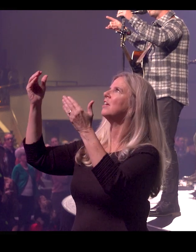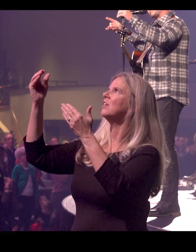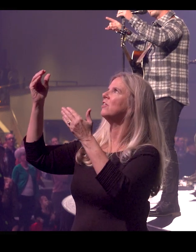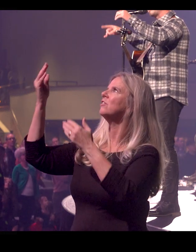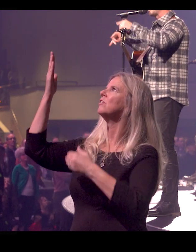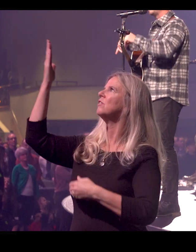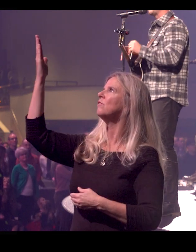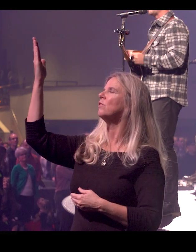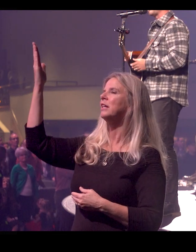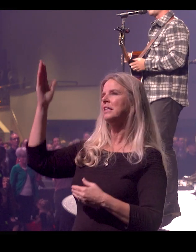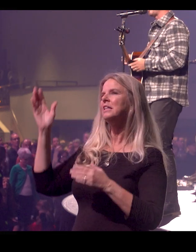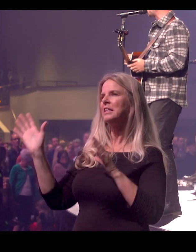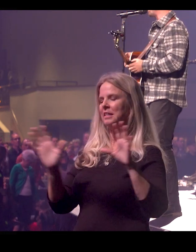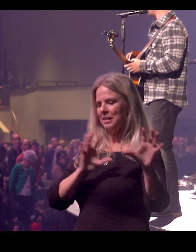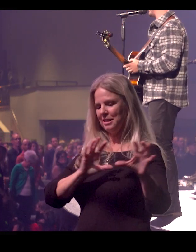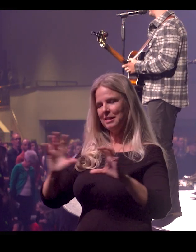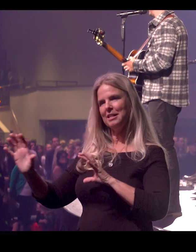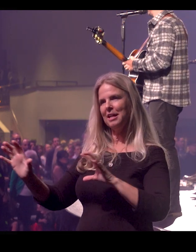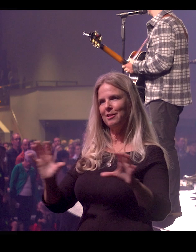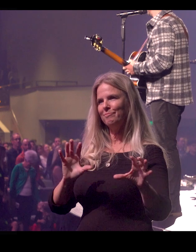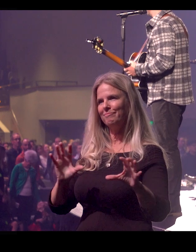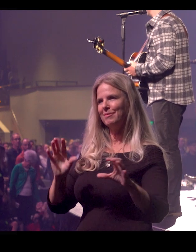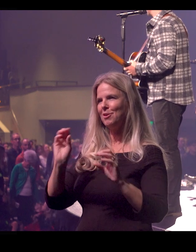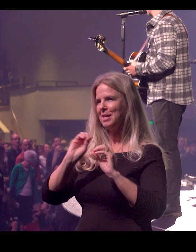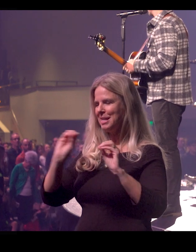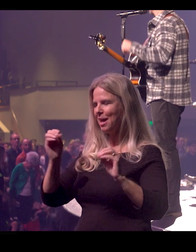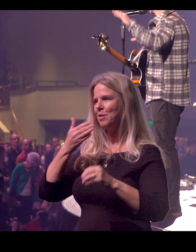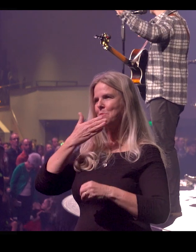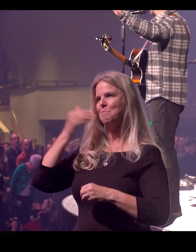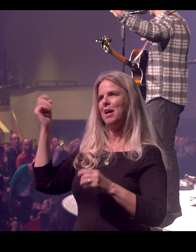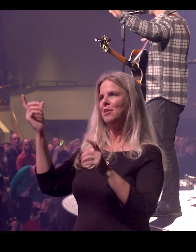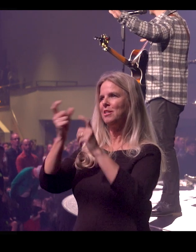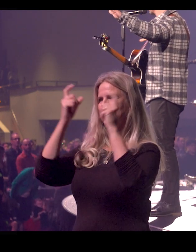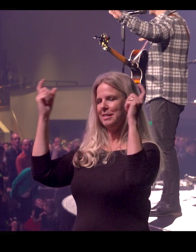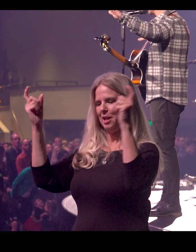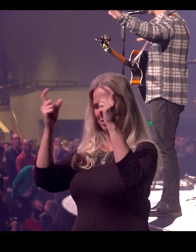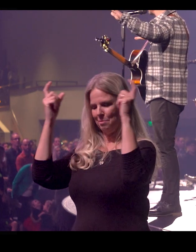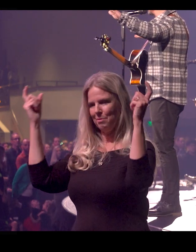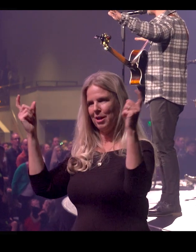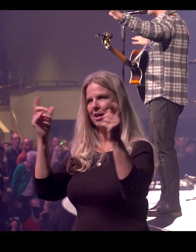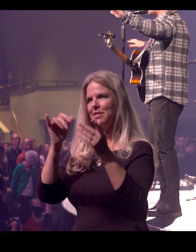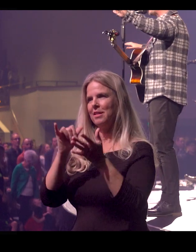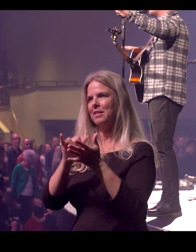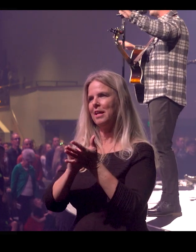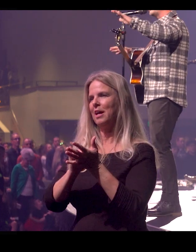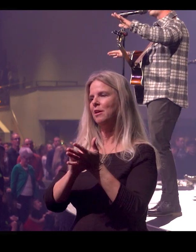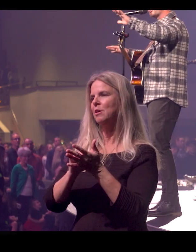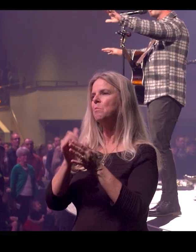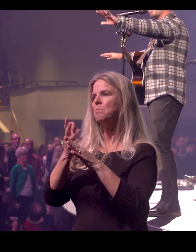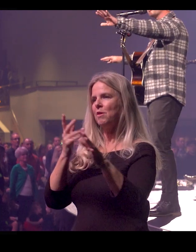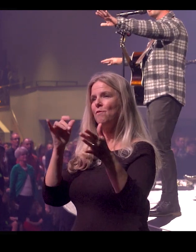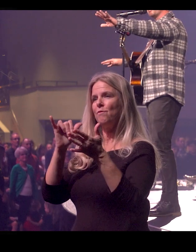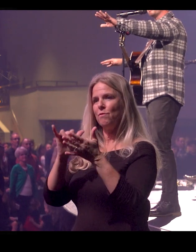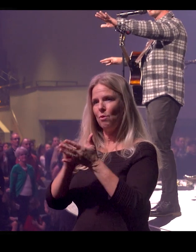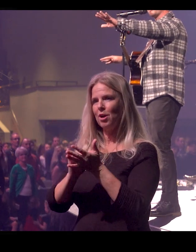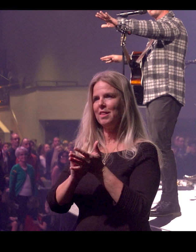So what we want to do before we get going with our service any further is invite you to turn around to a few people around you and just wish them a Merry